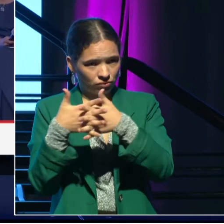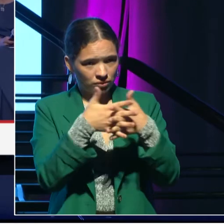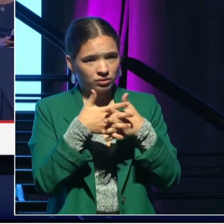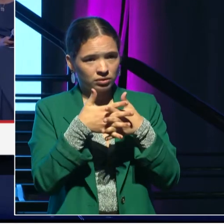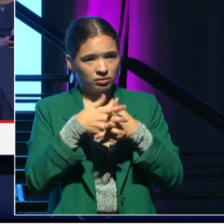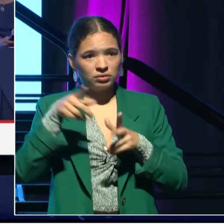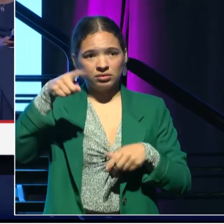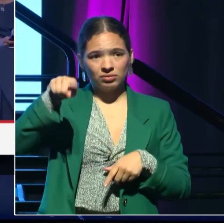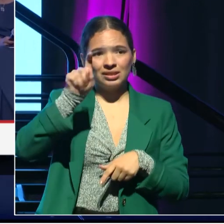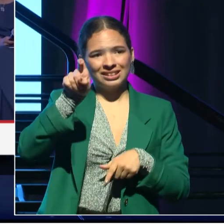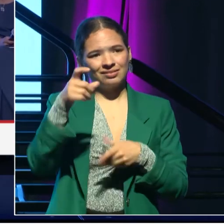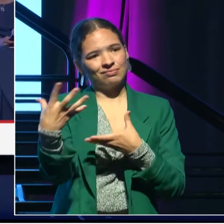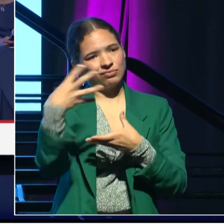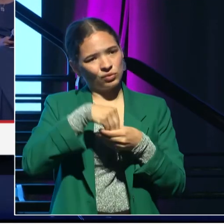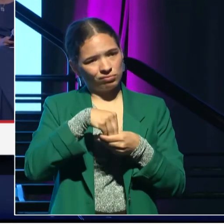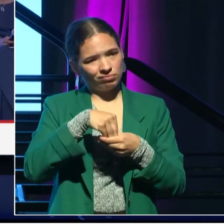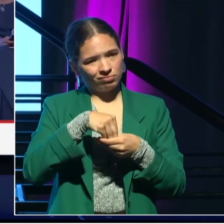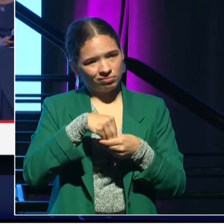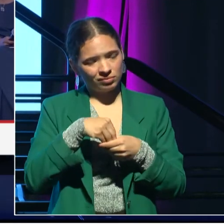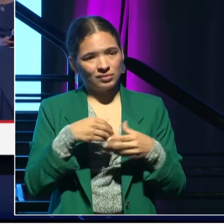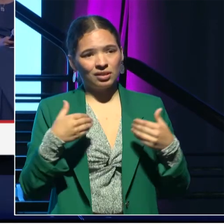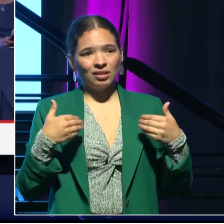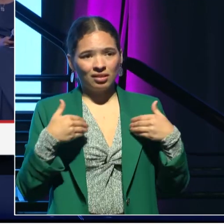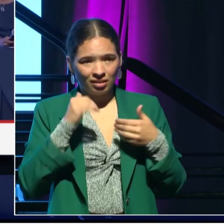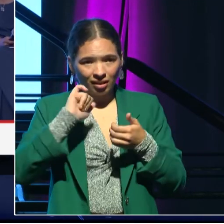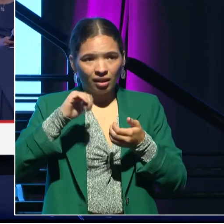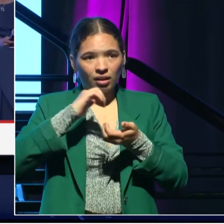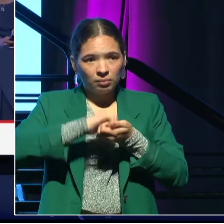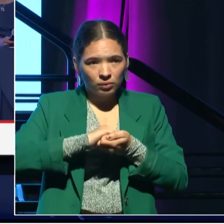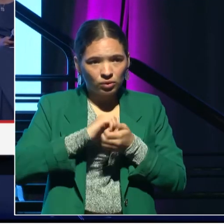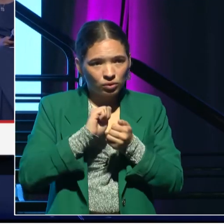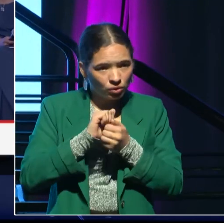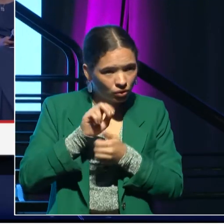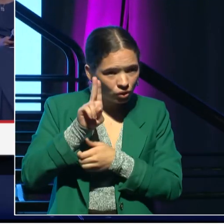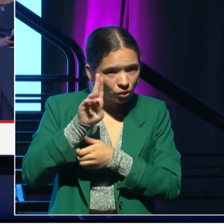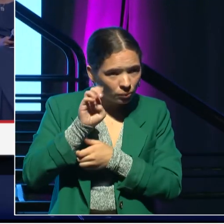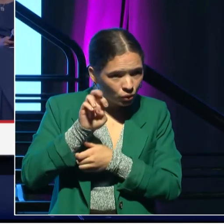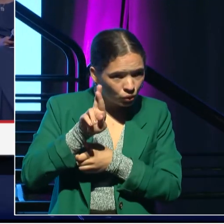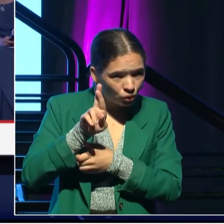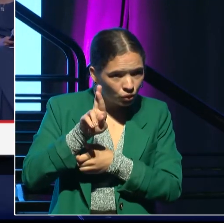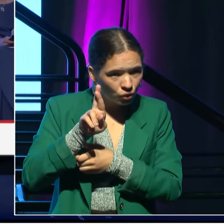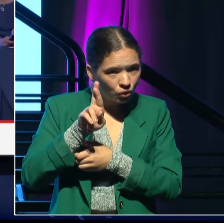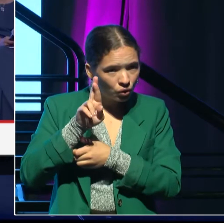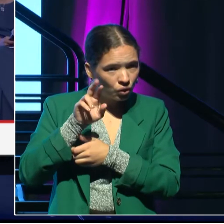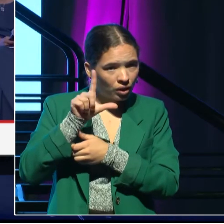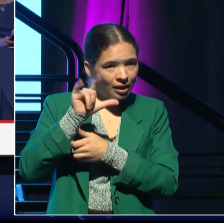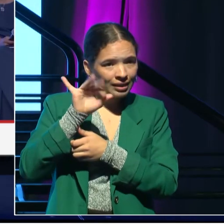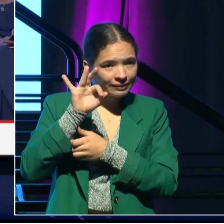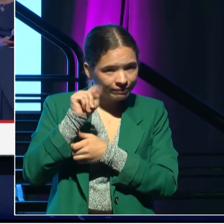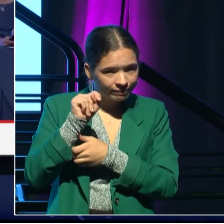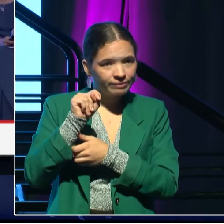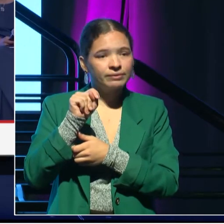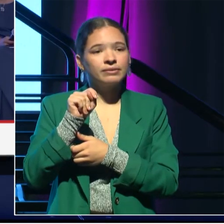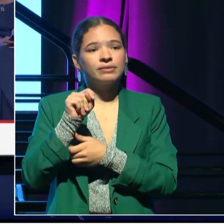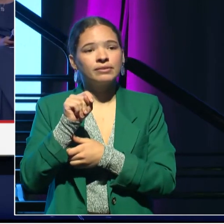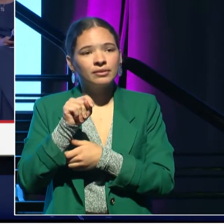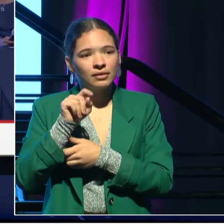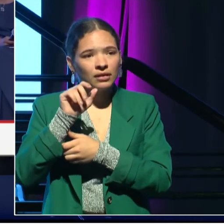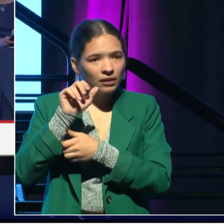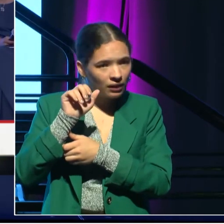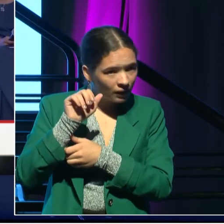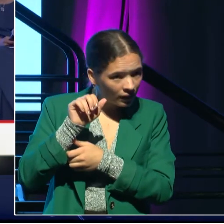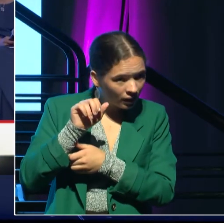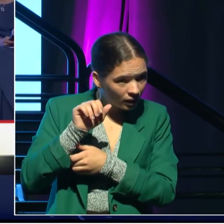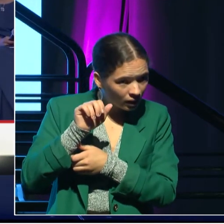consumer brands that many of us use, Uber, Lyft, Pampers, Huggies, but then outside of that space, we're not and then obviously